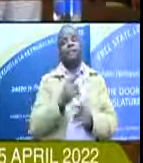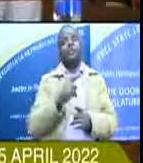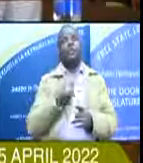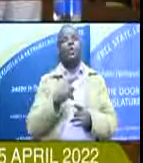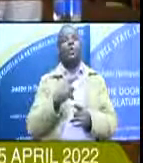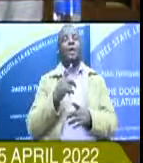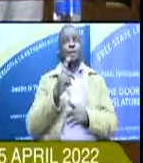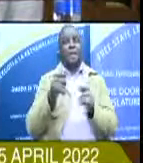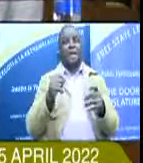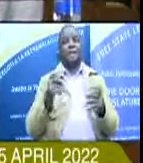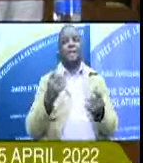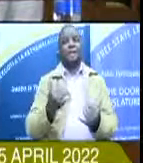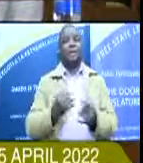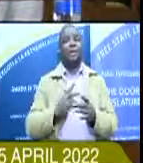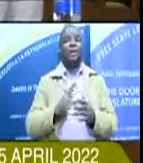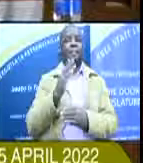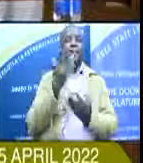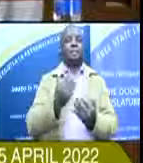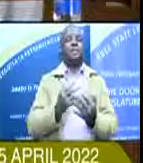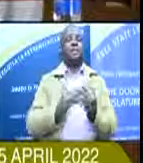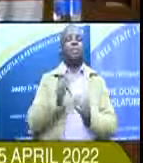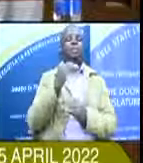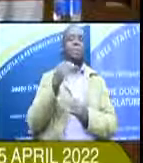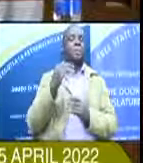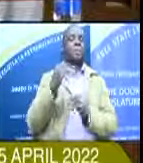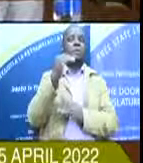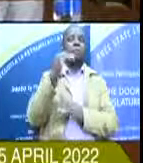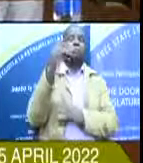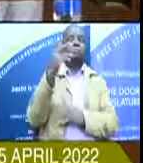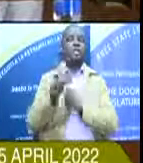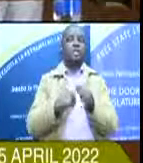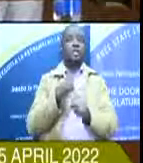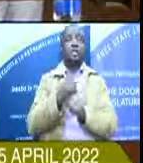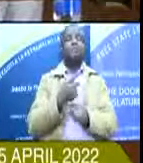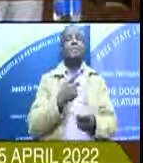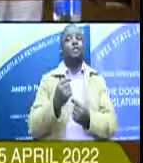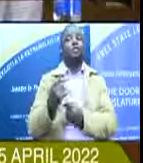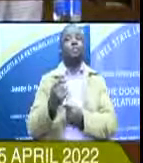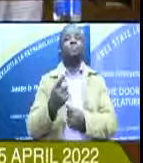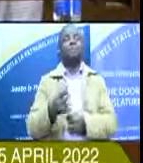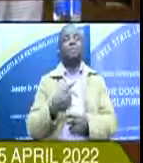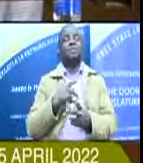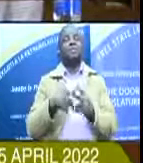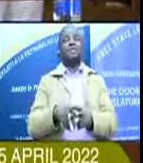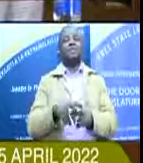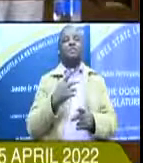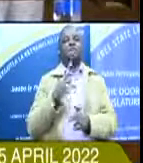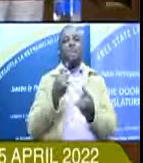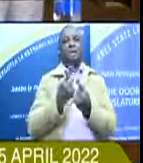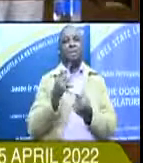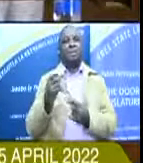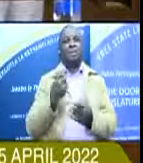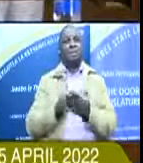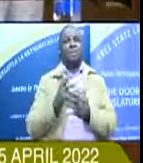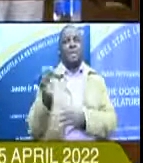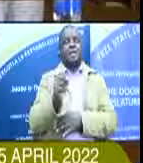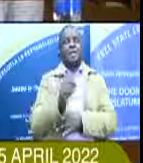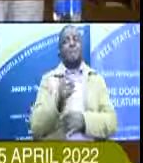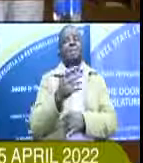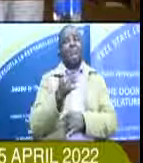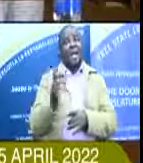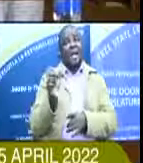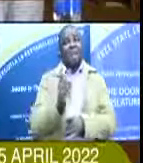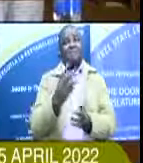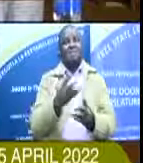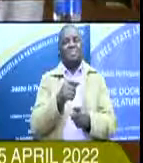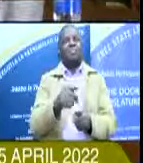of employees has decreased over the years, and this has made it difficult for the department to fill the posts and appoint the